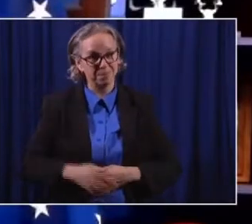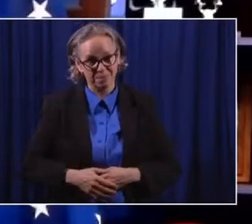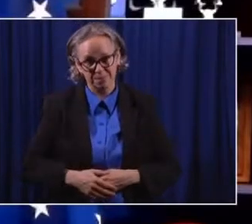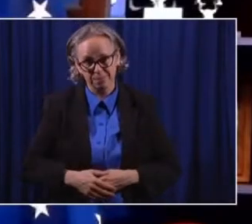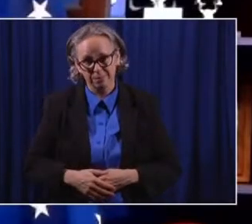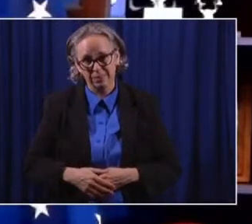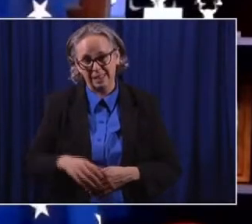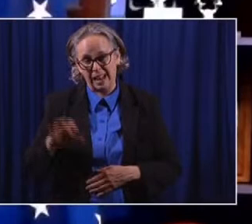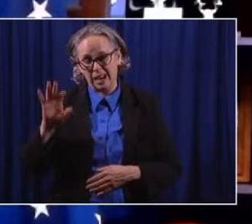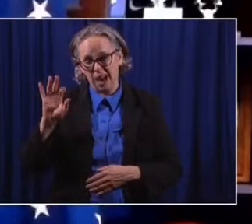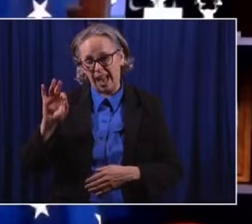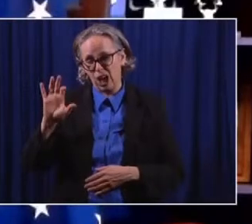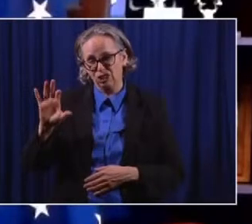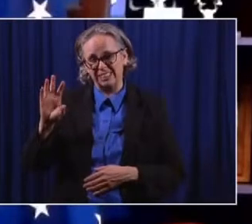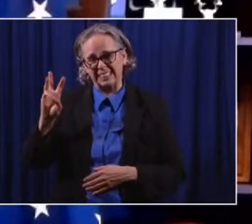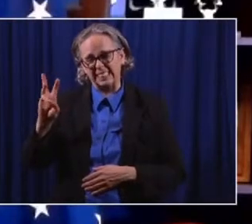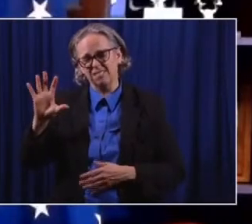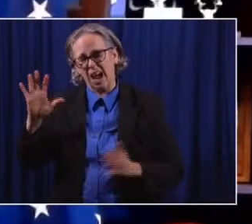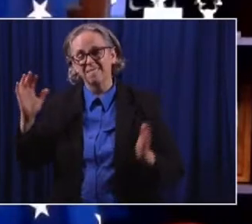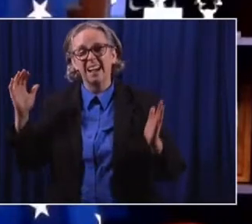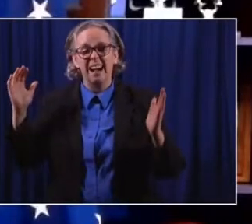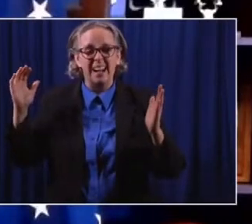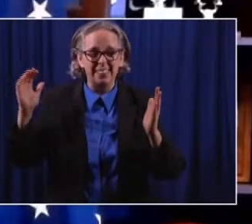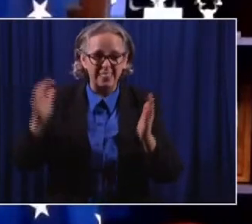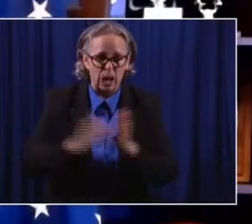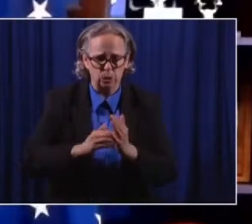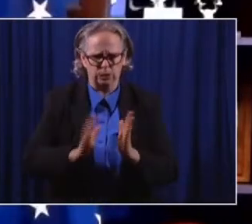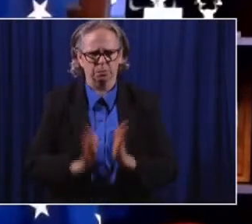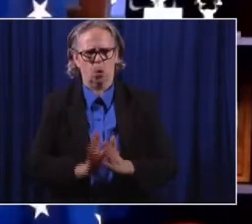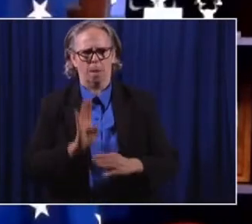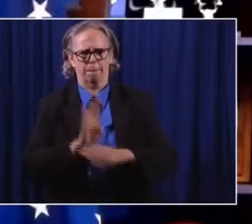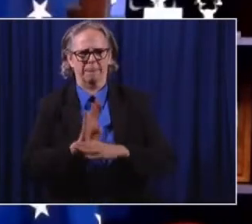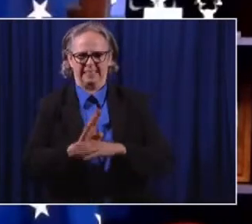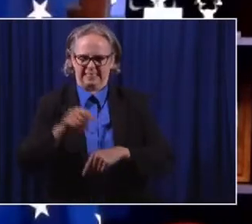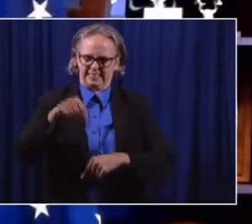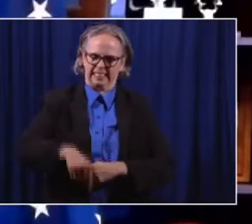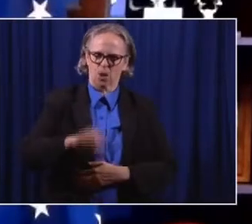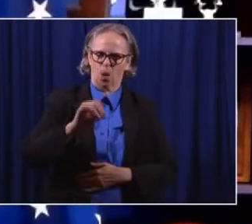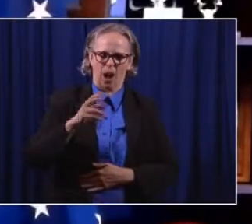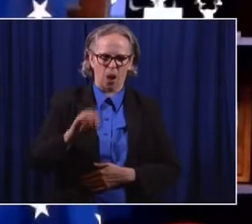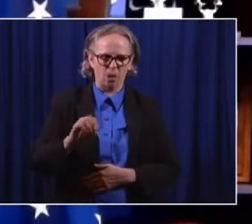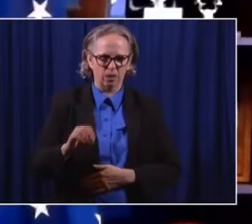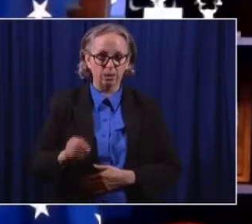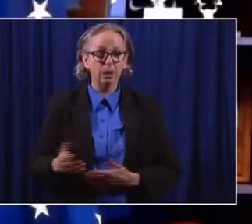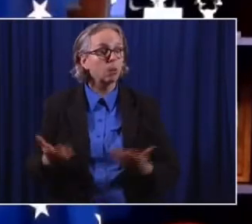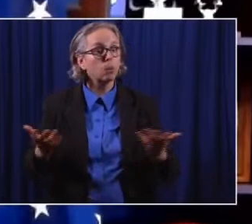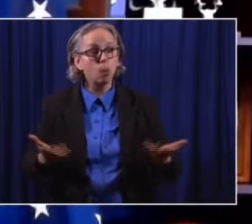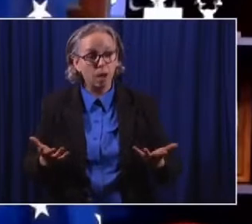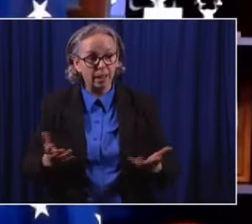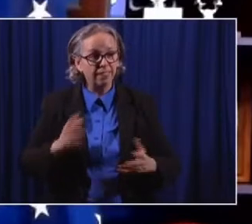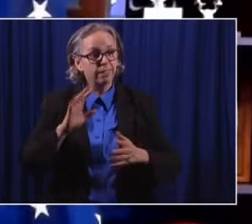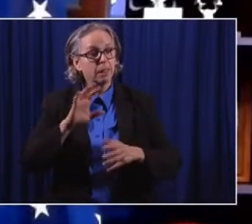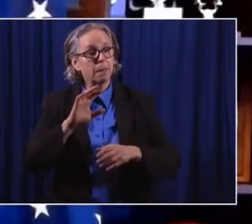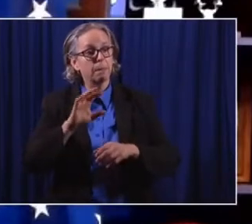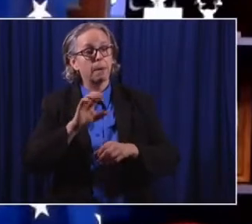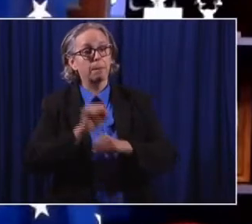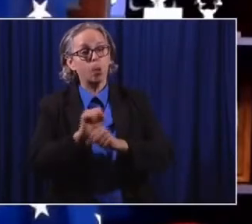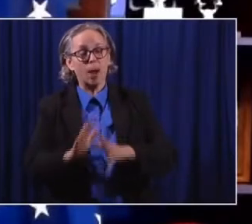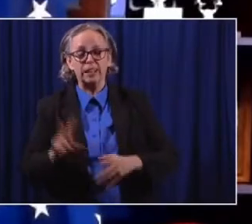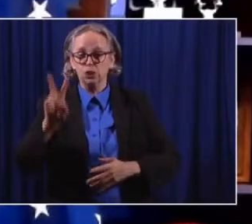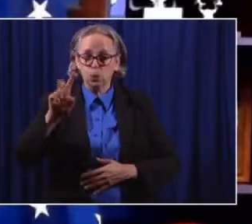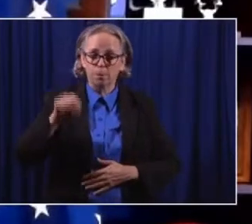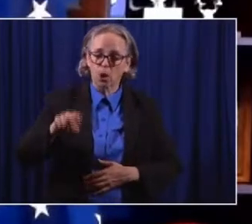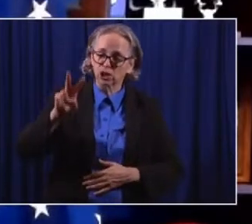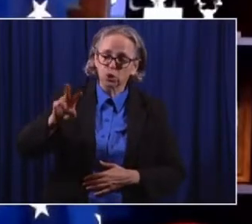965,000 small businesses in our state. They employ 2.2 million people. That's 45% of the total employees